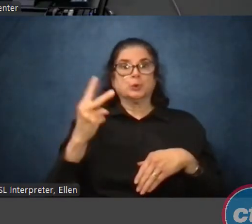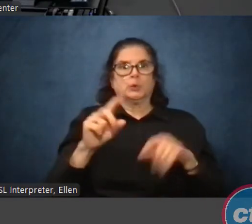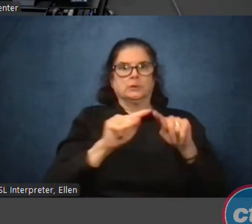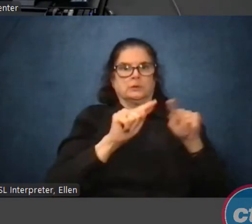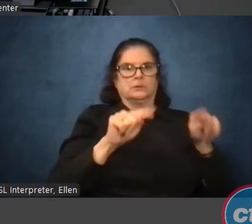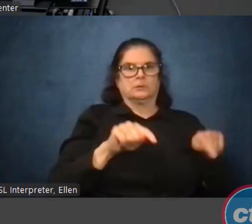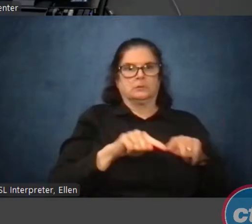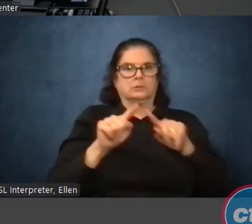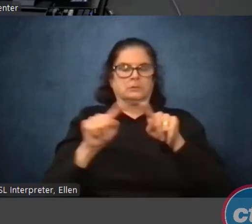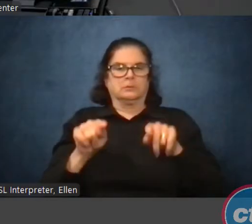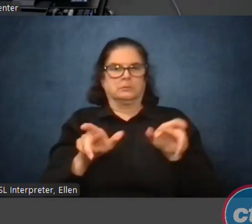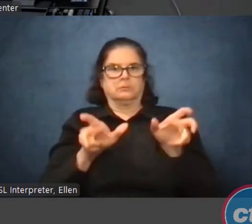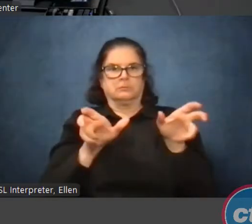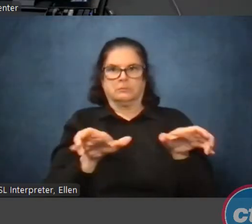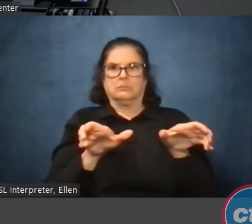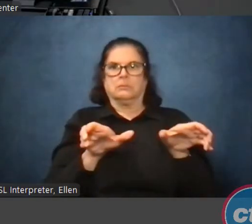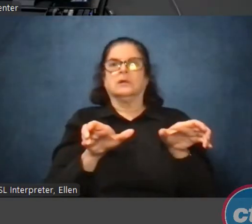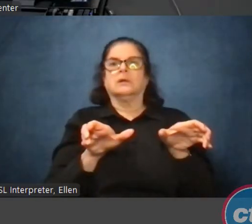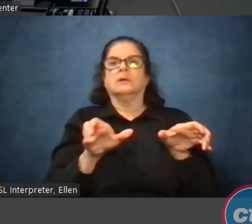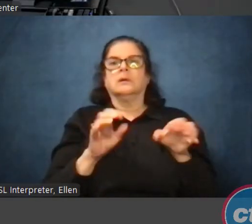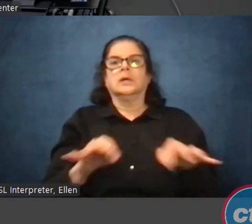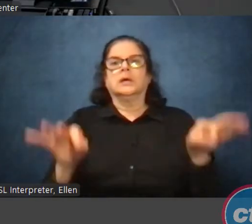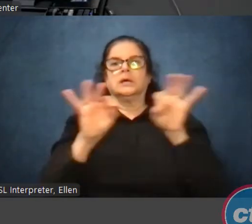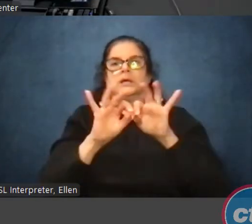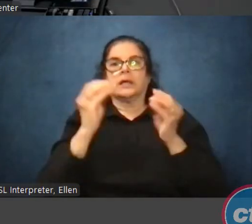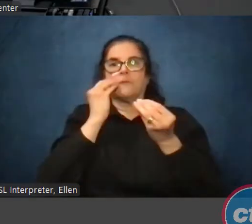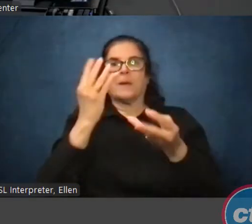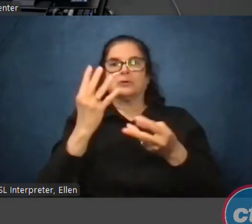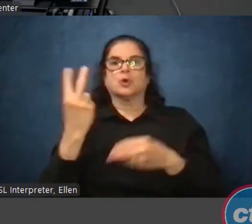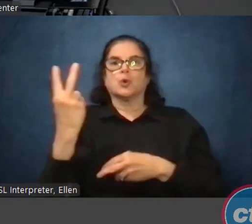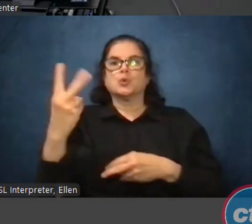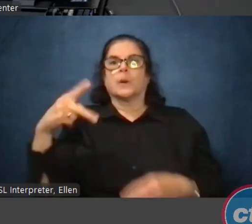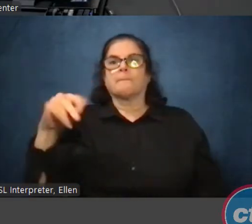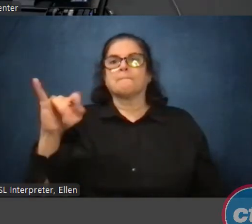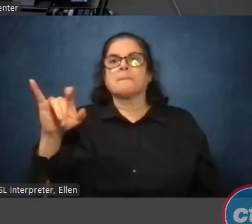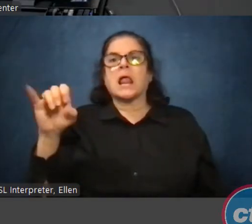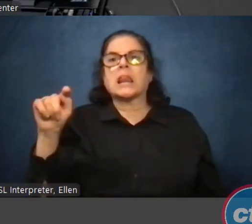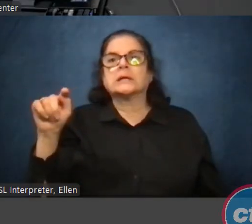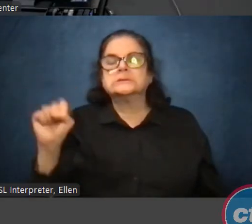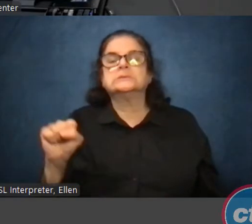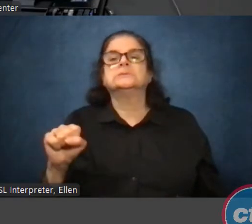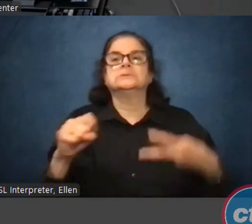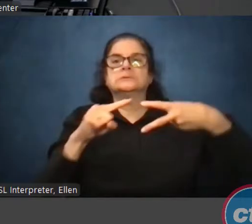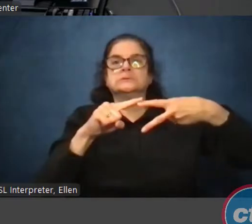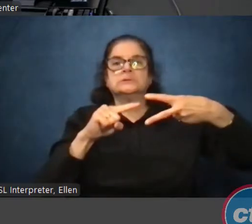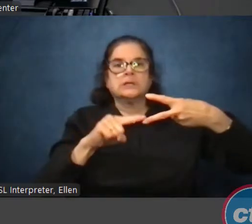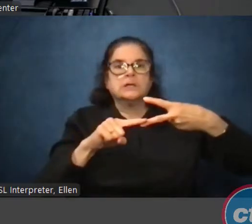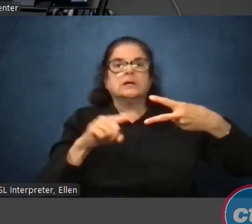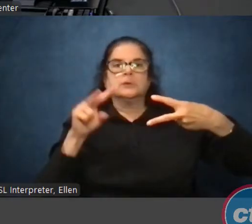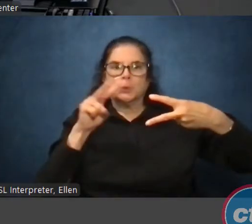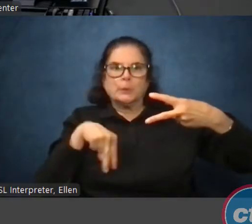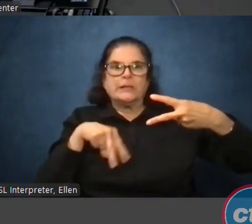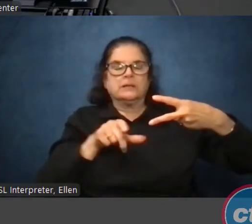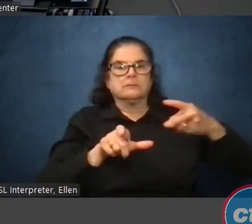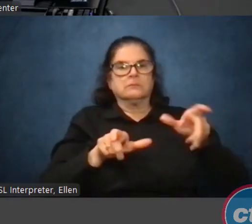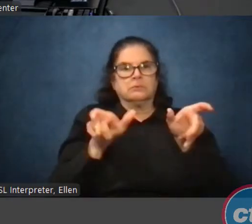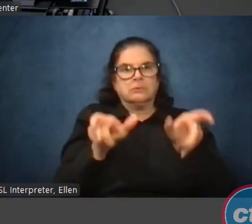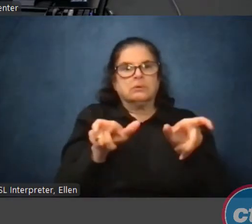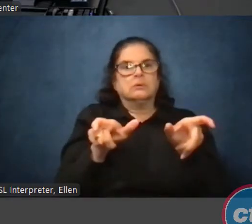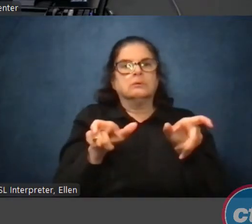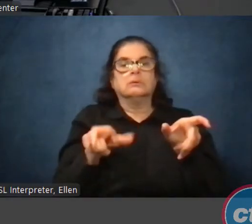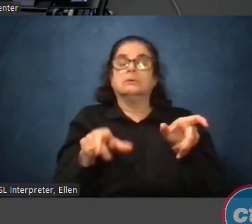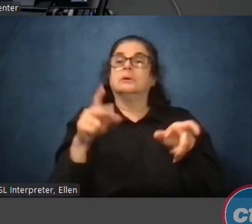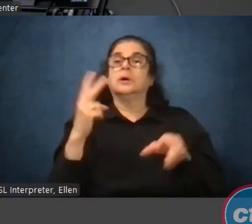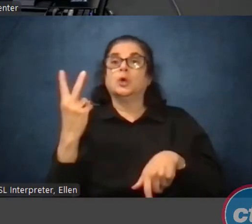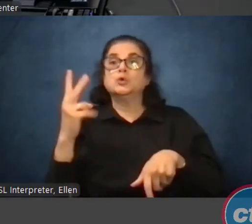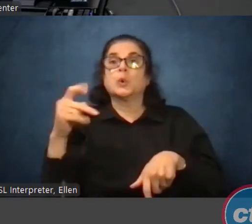outlining just some key information about the two different pilots. So as a reminder for folks going through those panels, we have two pilots